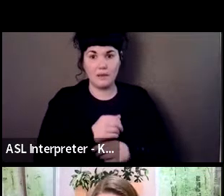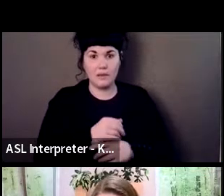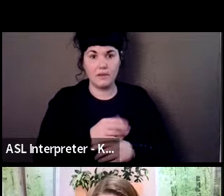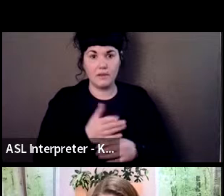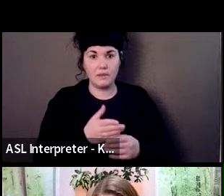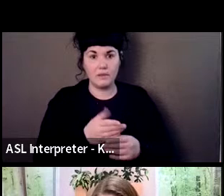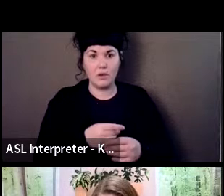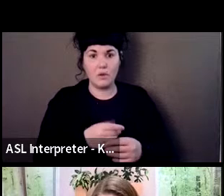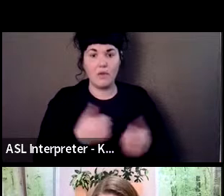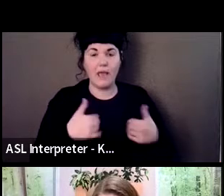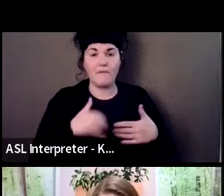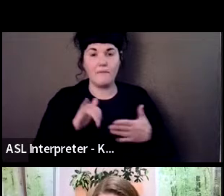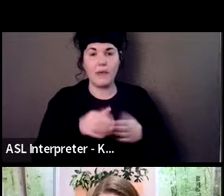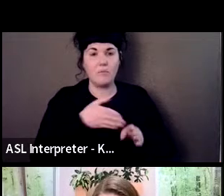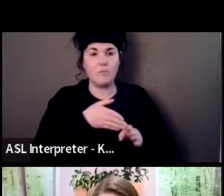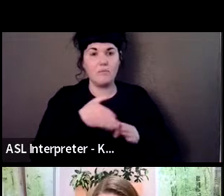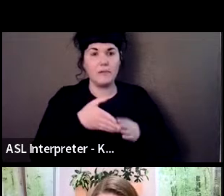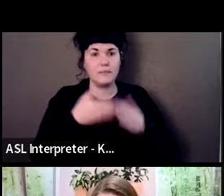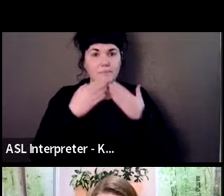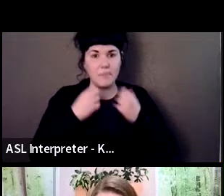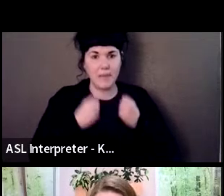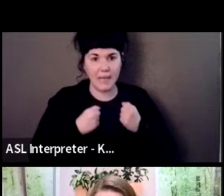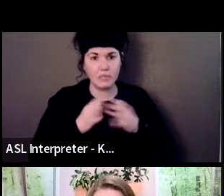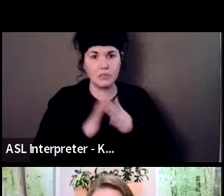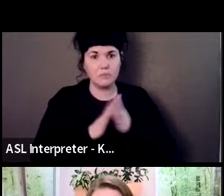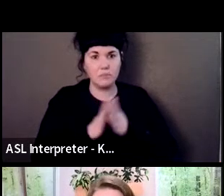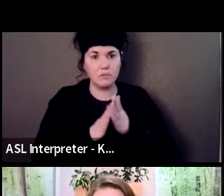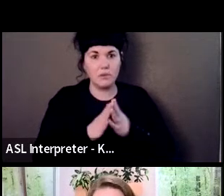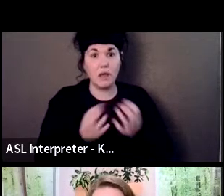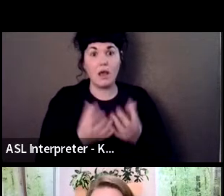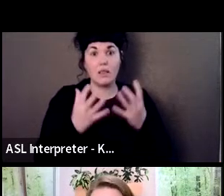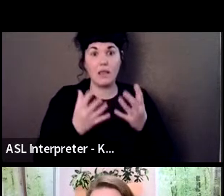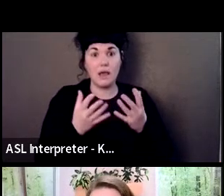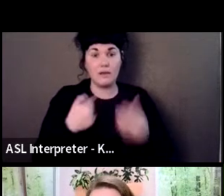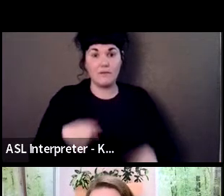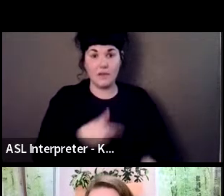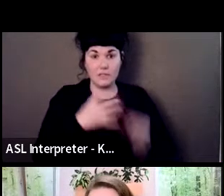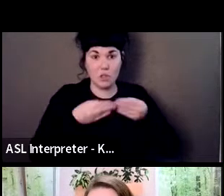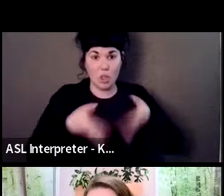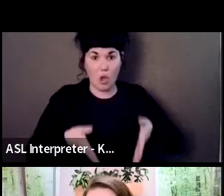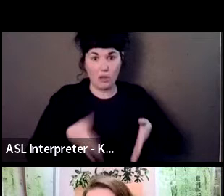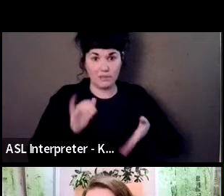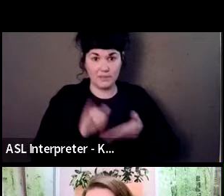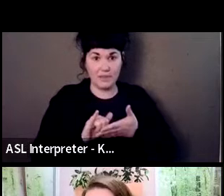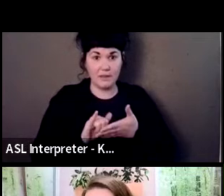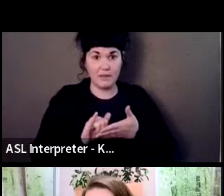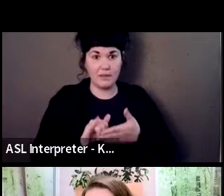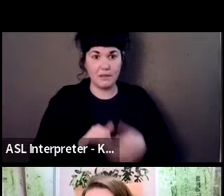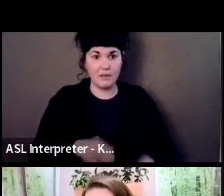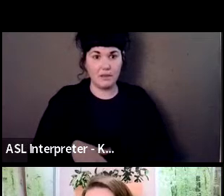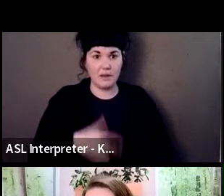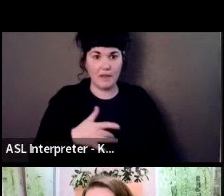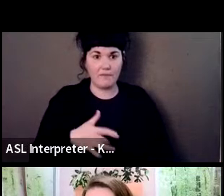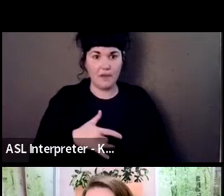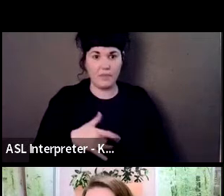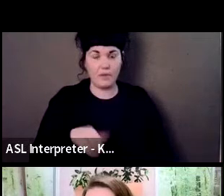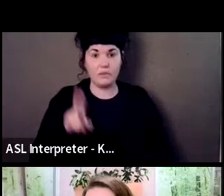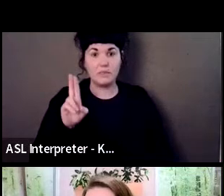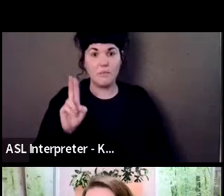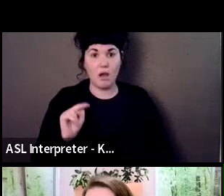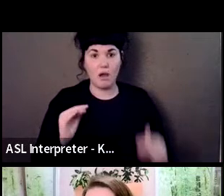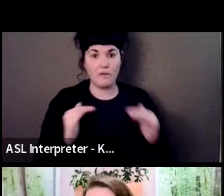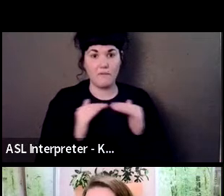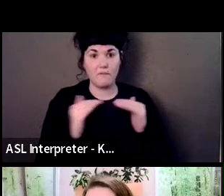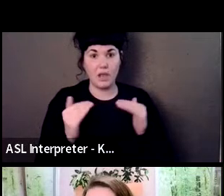fashion. A lot of us watched it, and I thought that, there were some unfair questions, but y'all